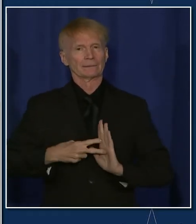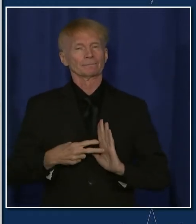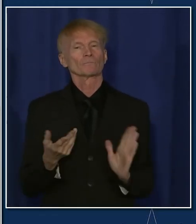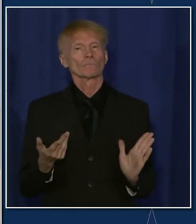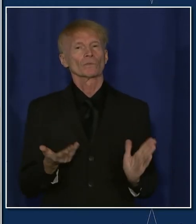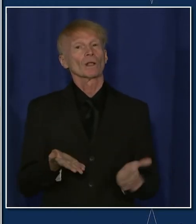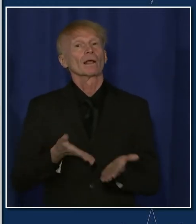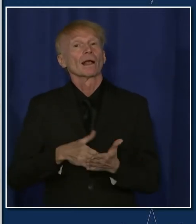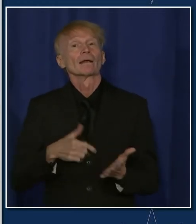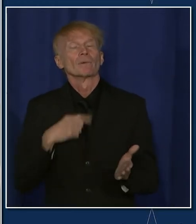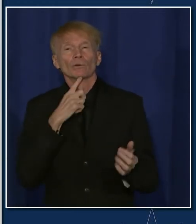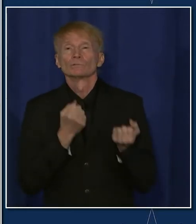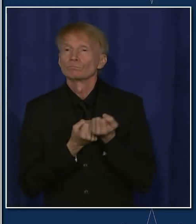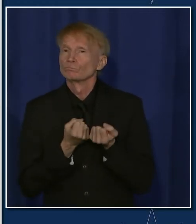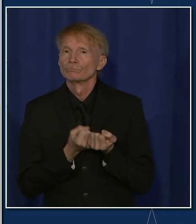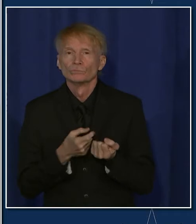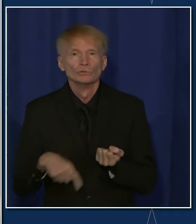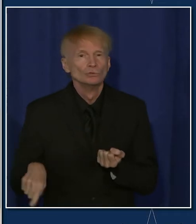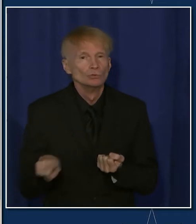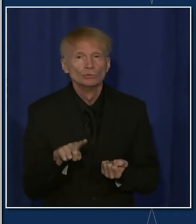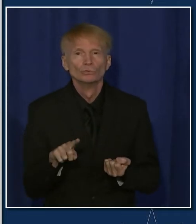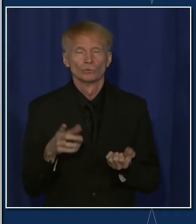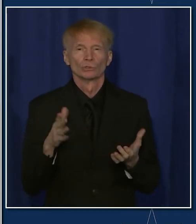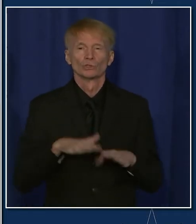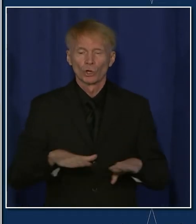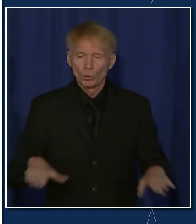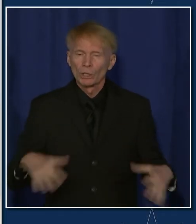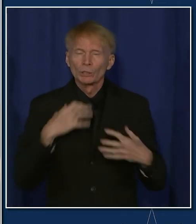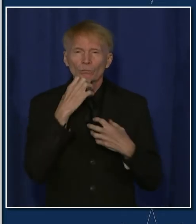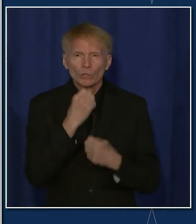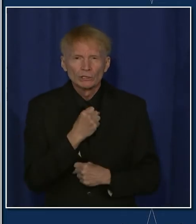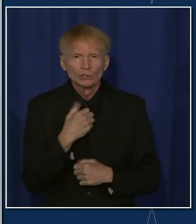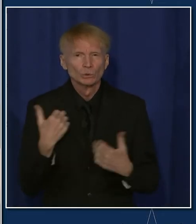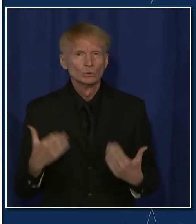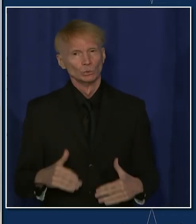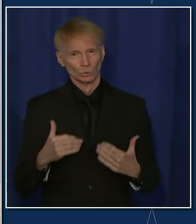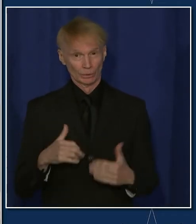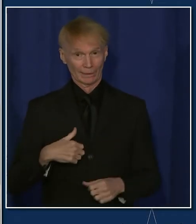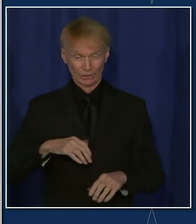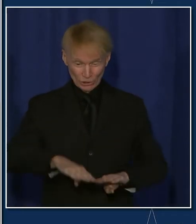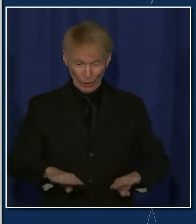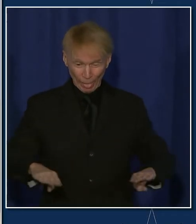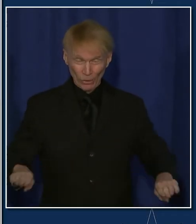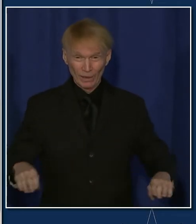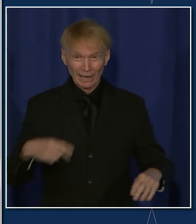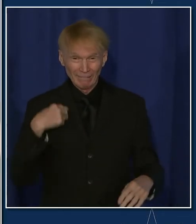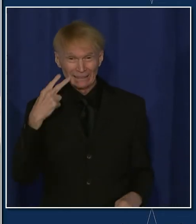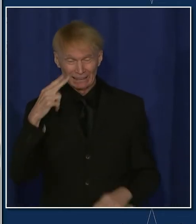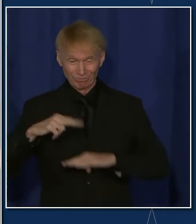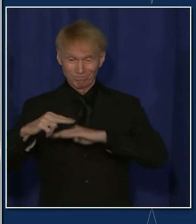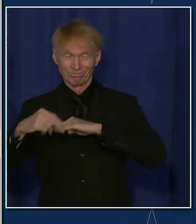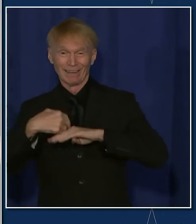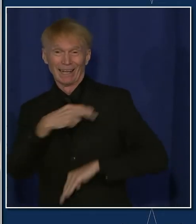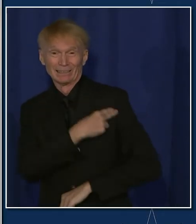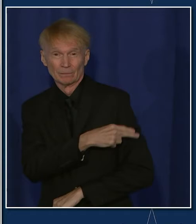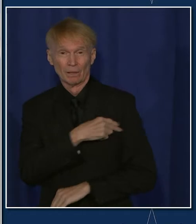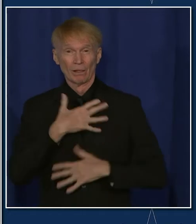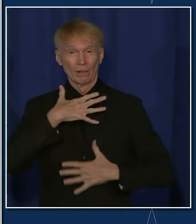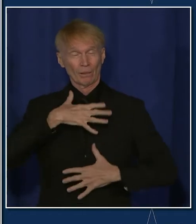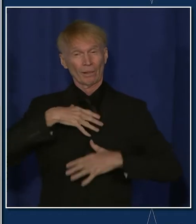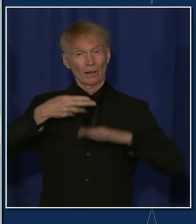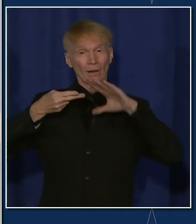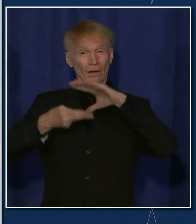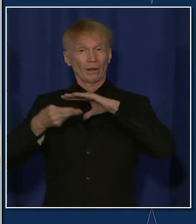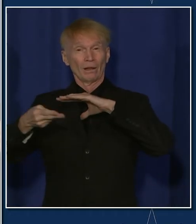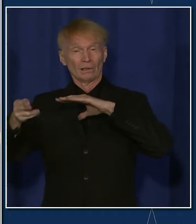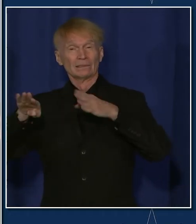I urge you, our children are so precious. I've seen children on respirators. I've seen them succumb